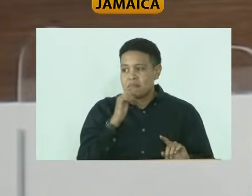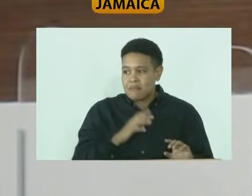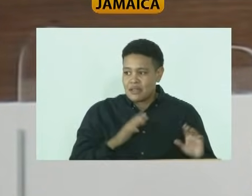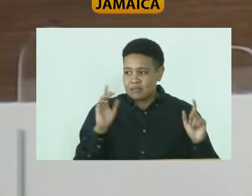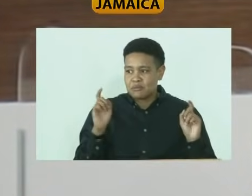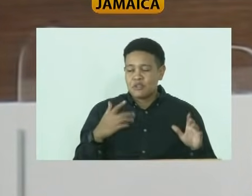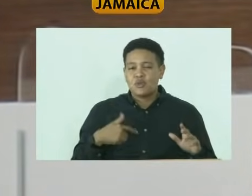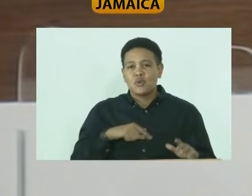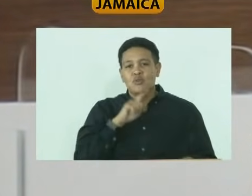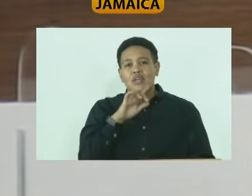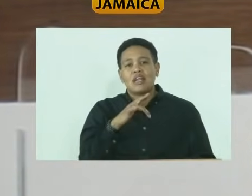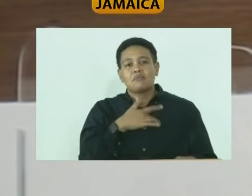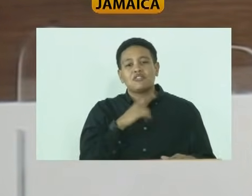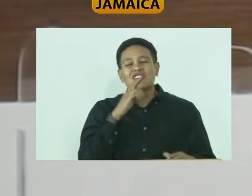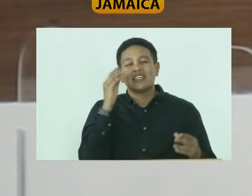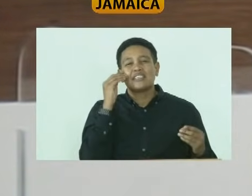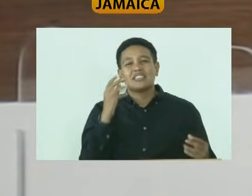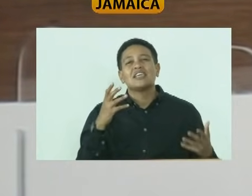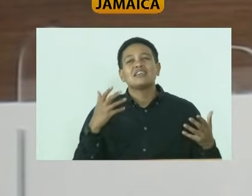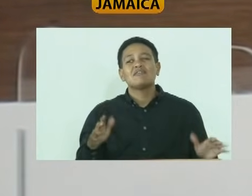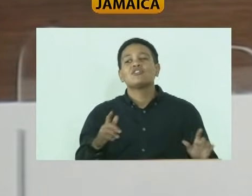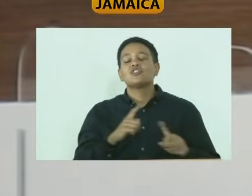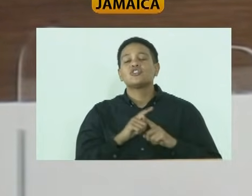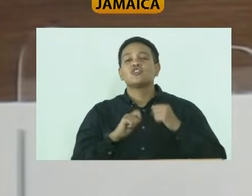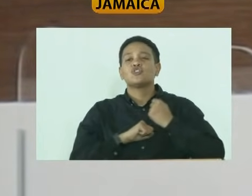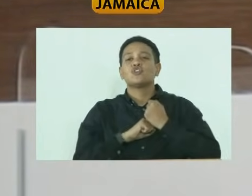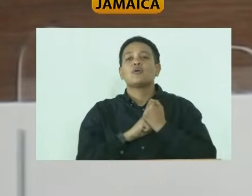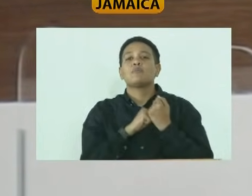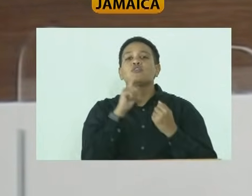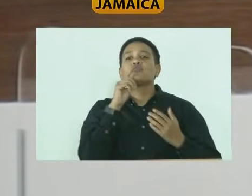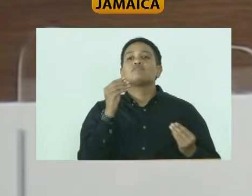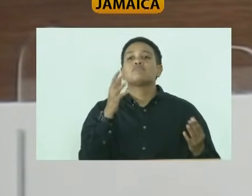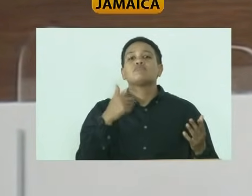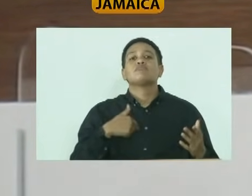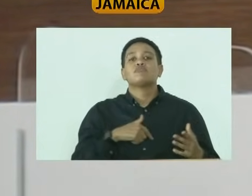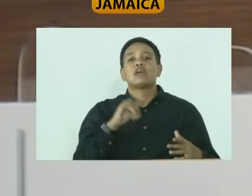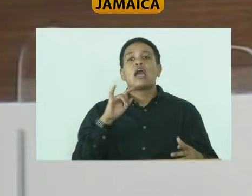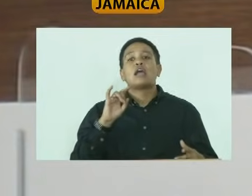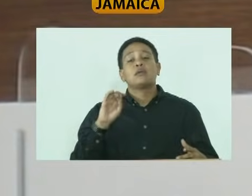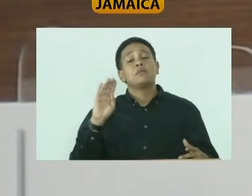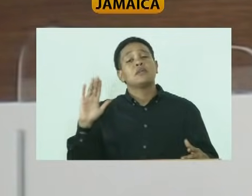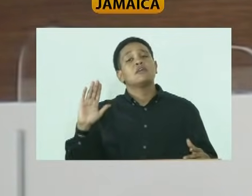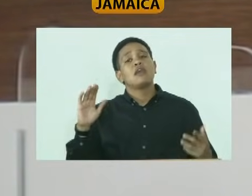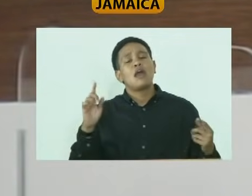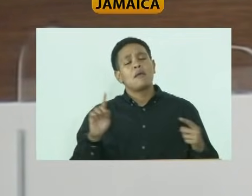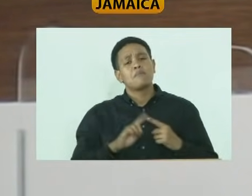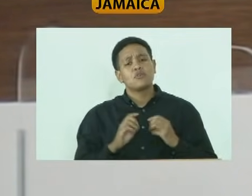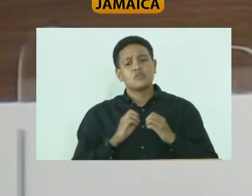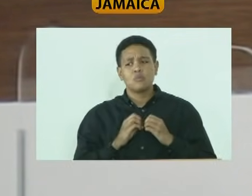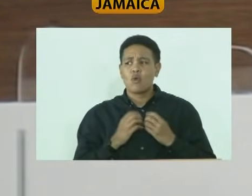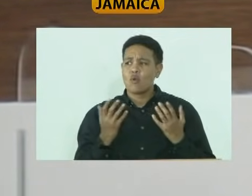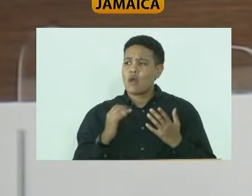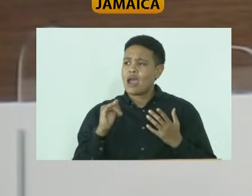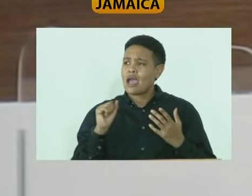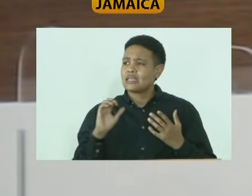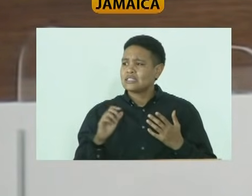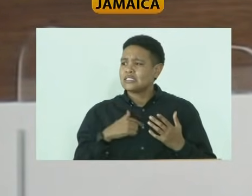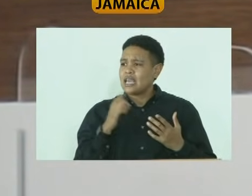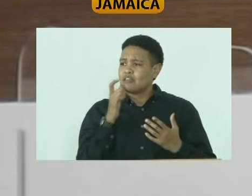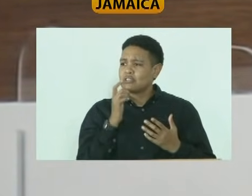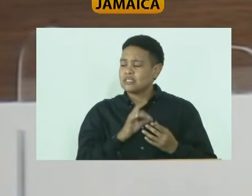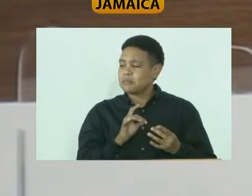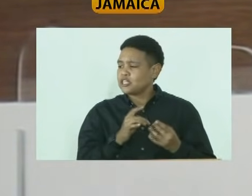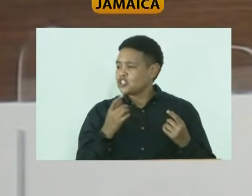we appreciate, as I said before, the support afforded to us by the IDB and more lately the IFC, which I